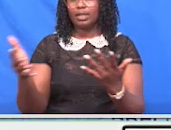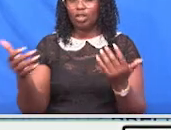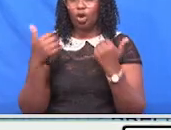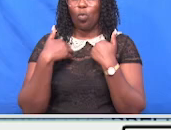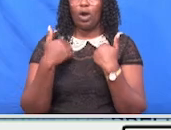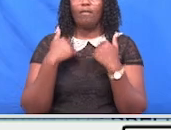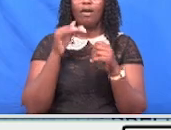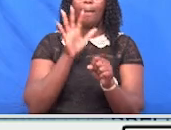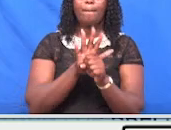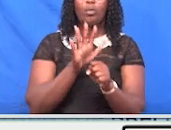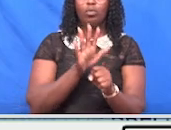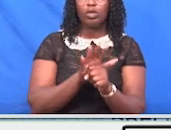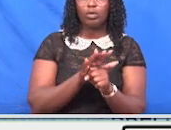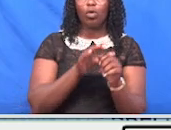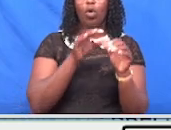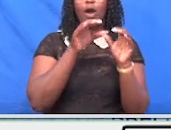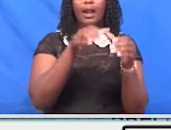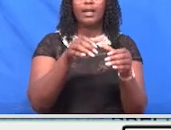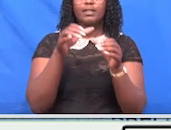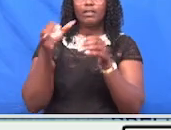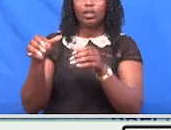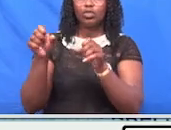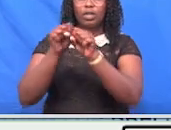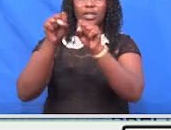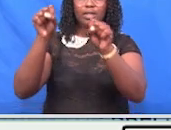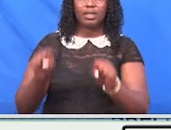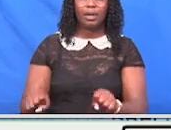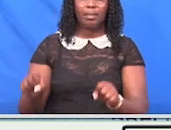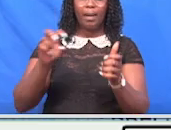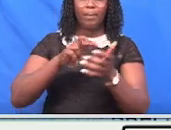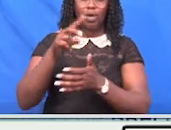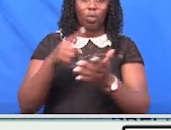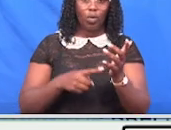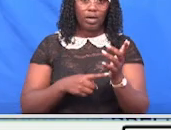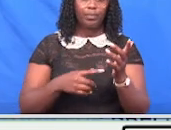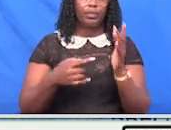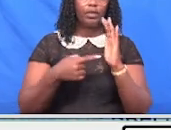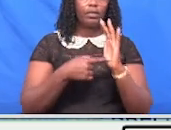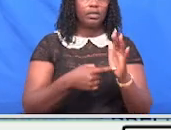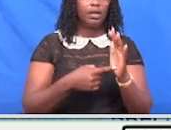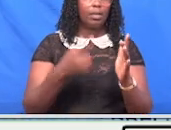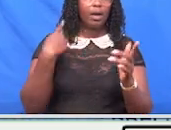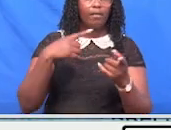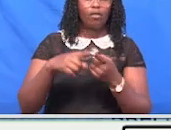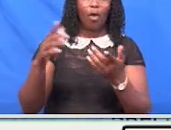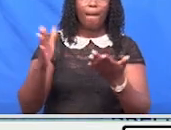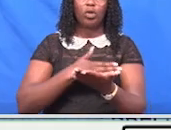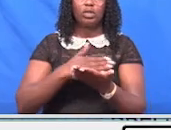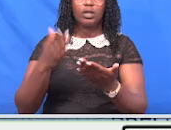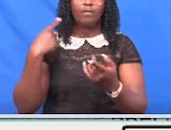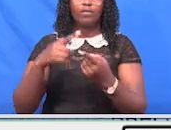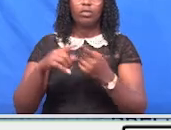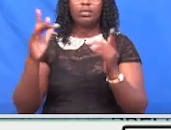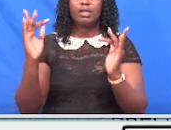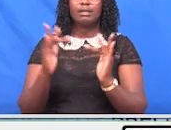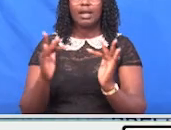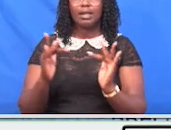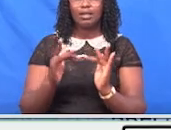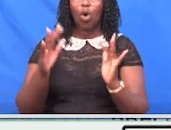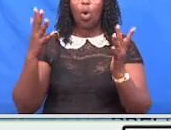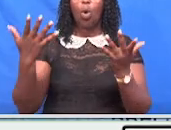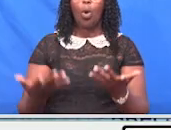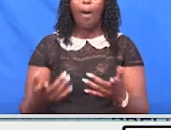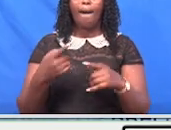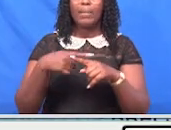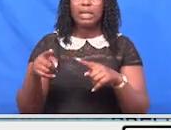multiple classification system, meaning I can use it for, say, letterheads or pencils. Then I can also use